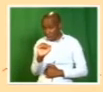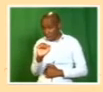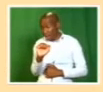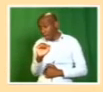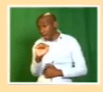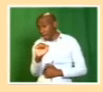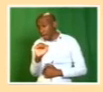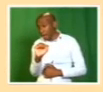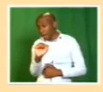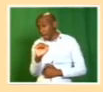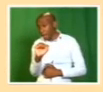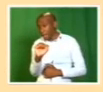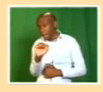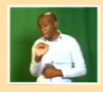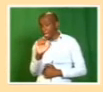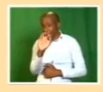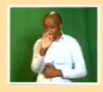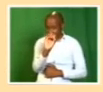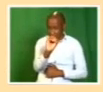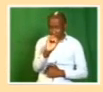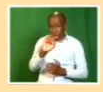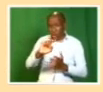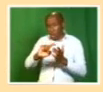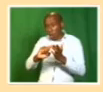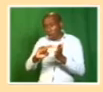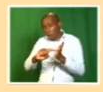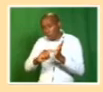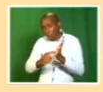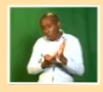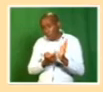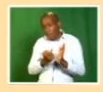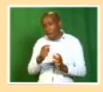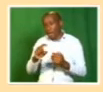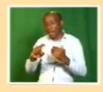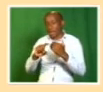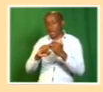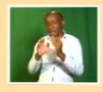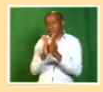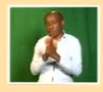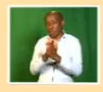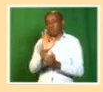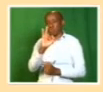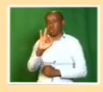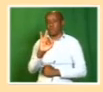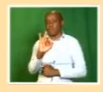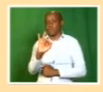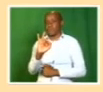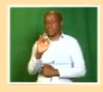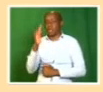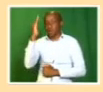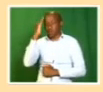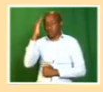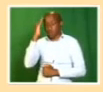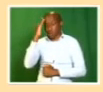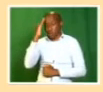what? It is 0, negative 12. Because we